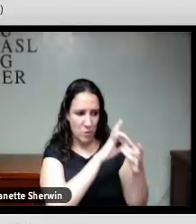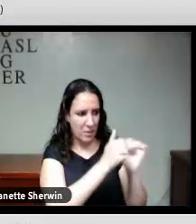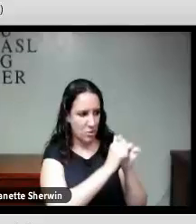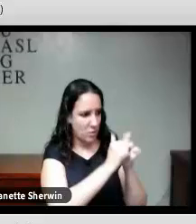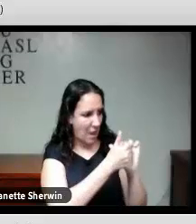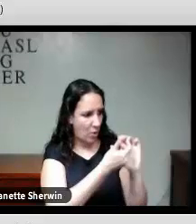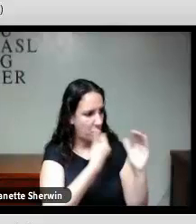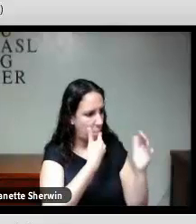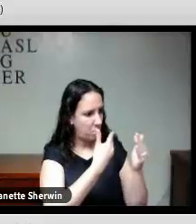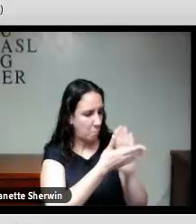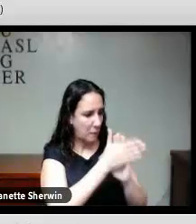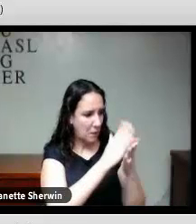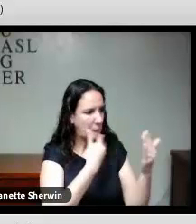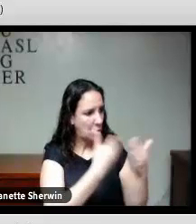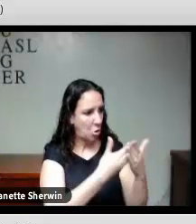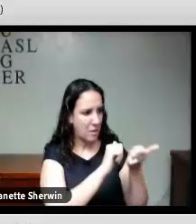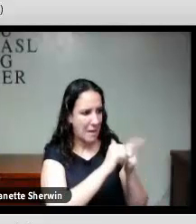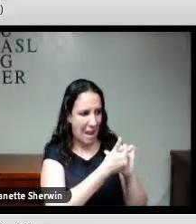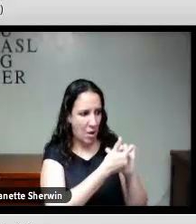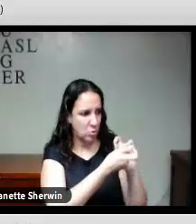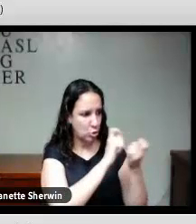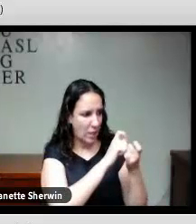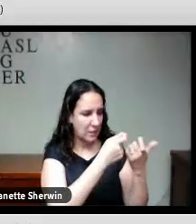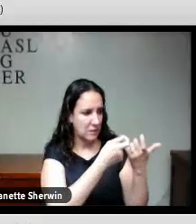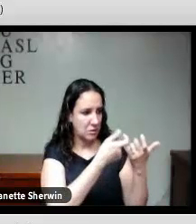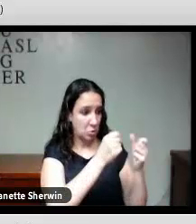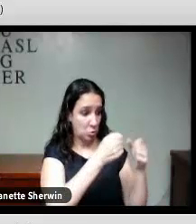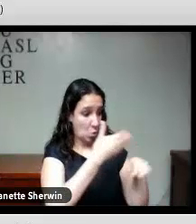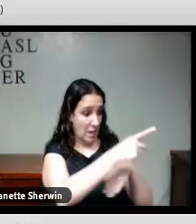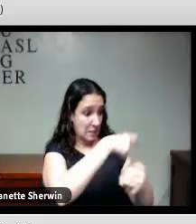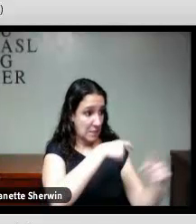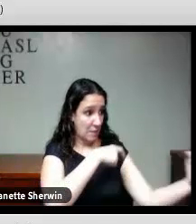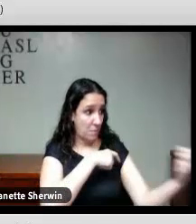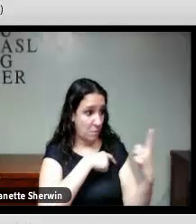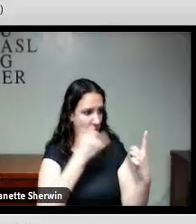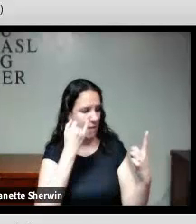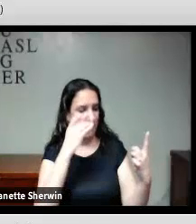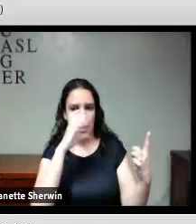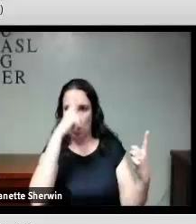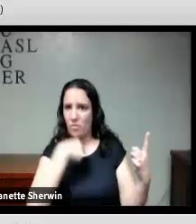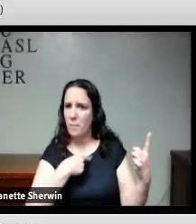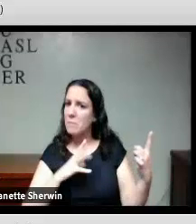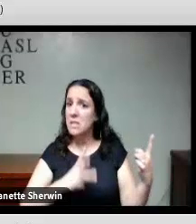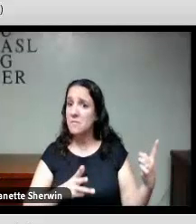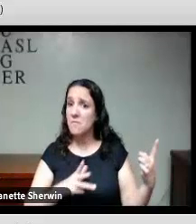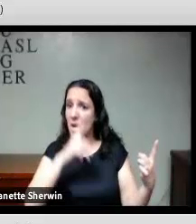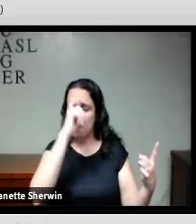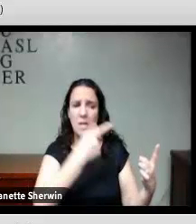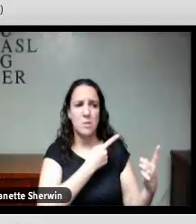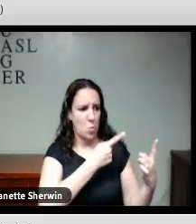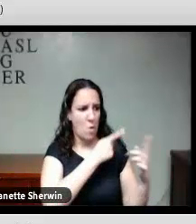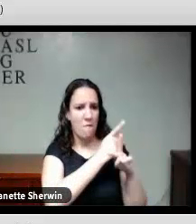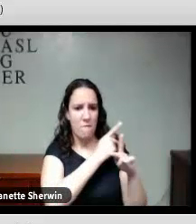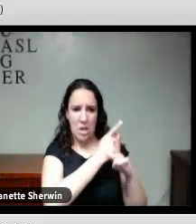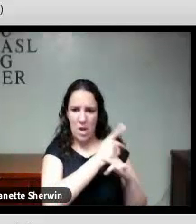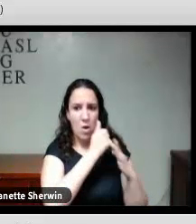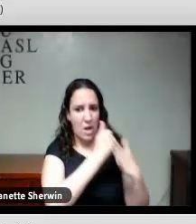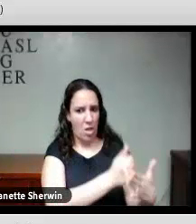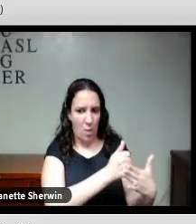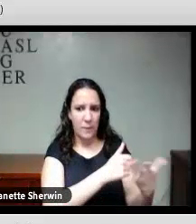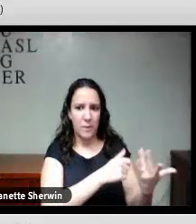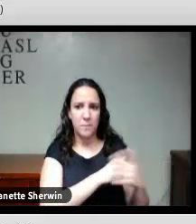good relationship, so that the next time this person comes, if they look for me, that's okay, because we're going to work well together and I'm going to help them solve their